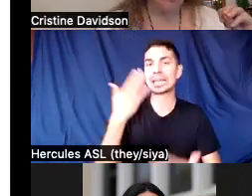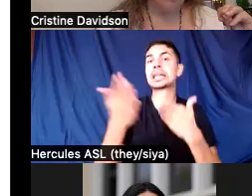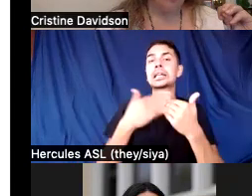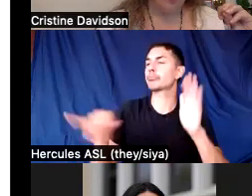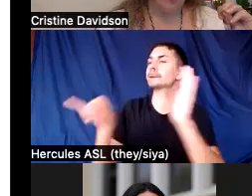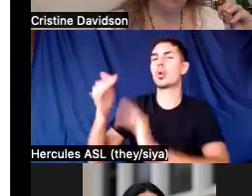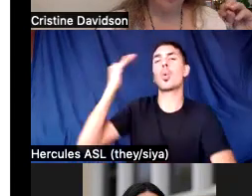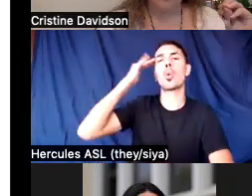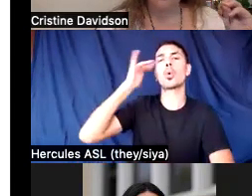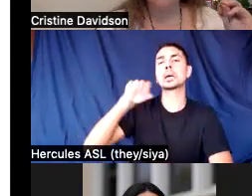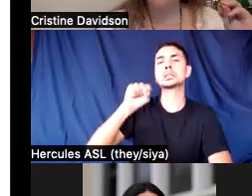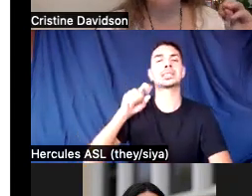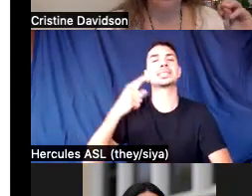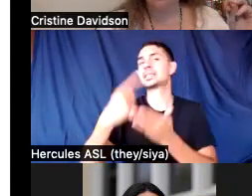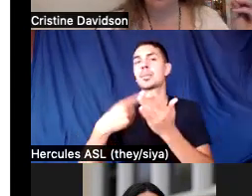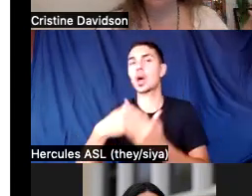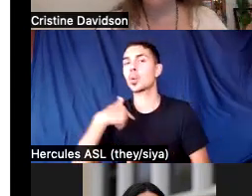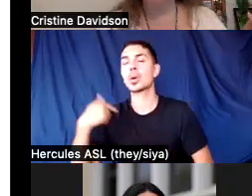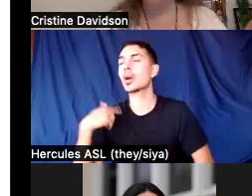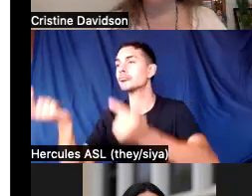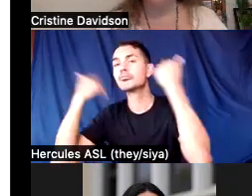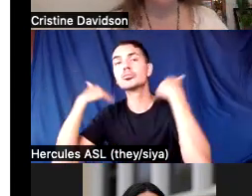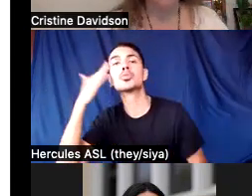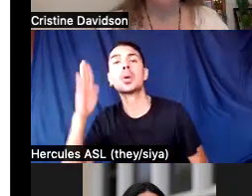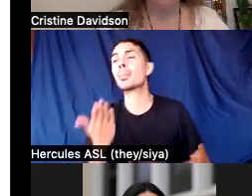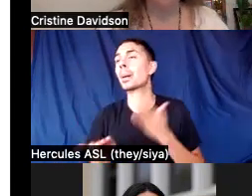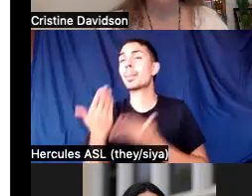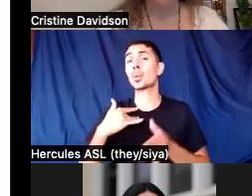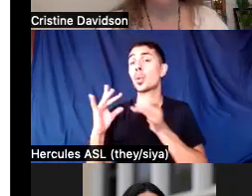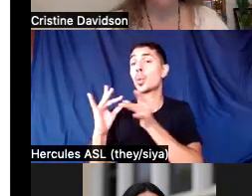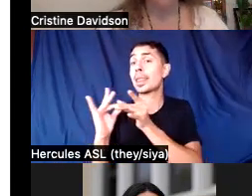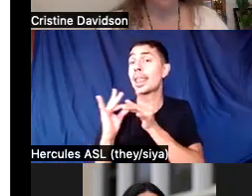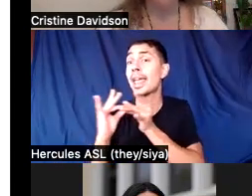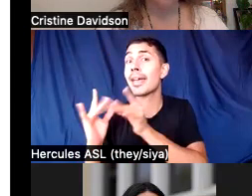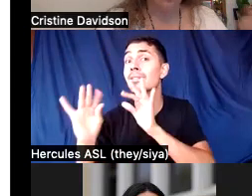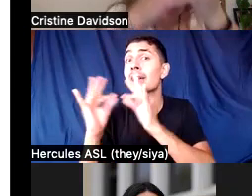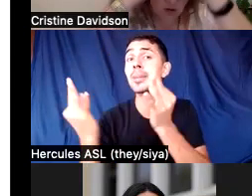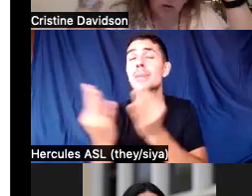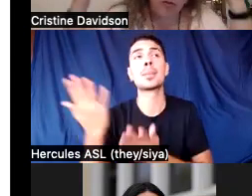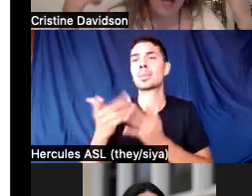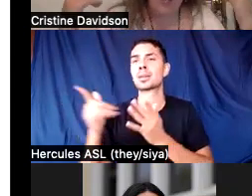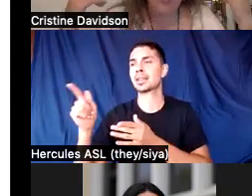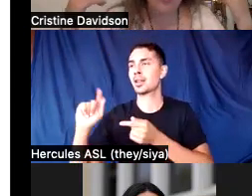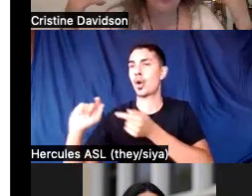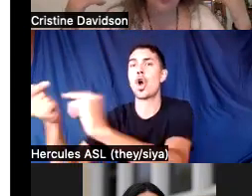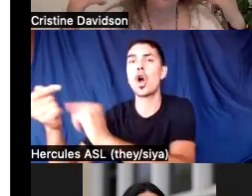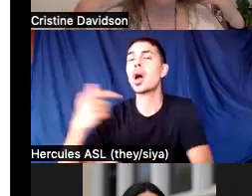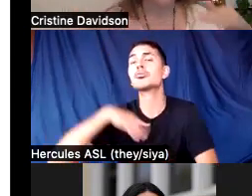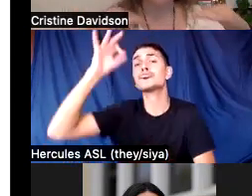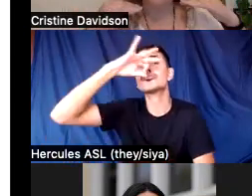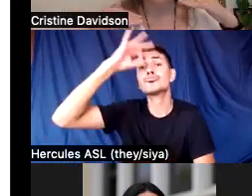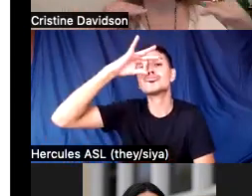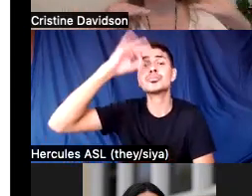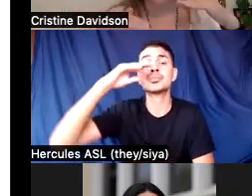right? We're related to them. Sometimes we love them, and they can still be harm doers. And so we hold that